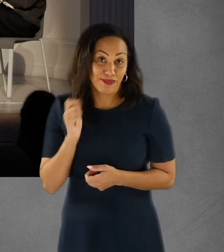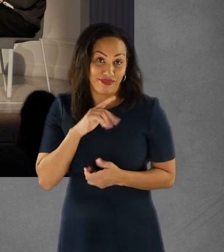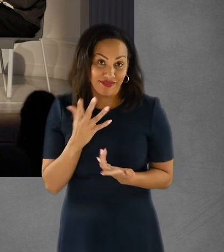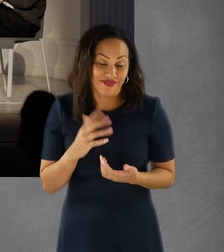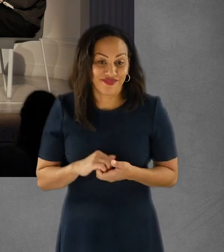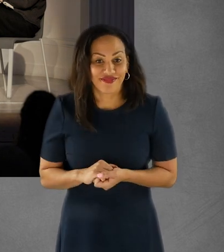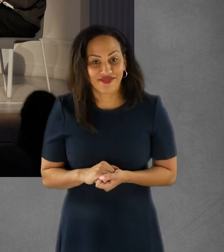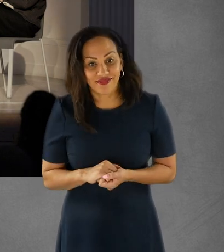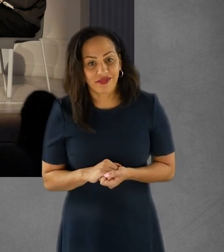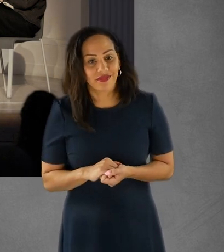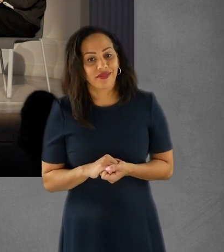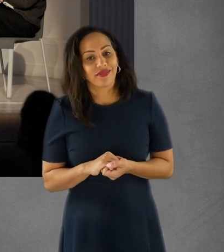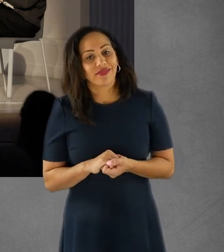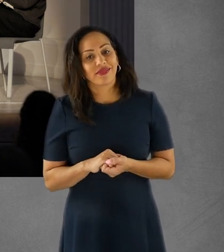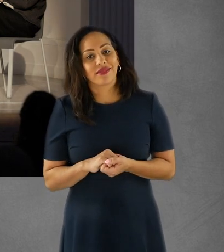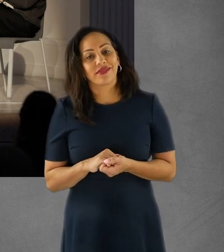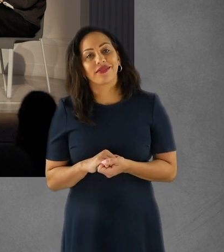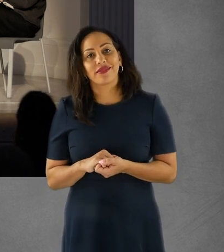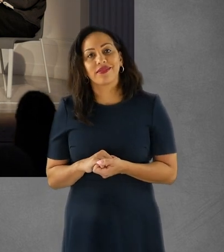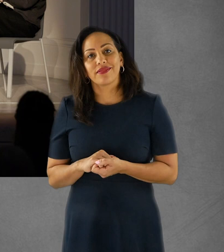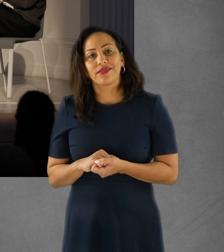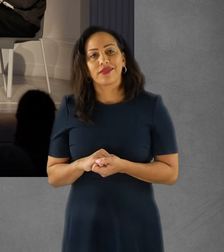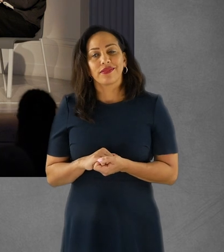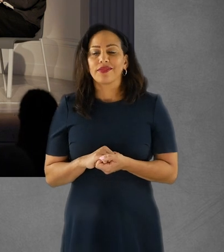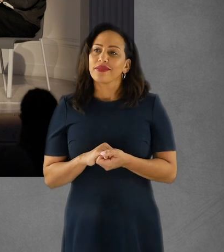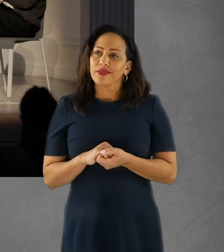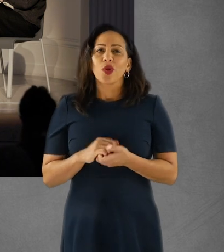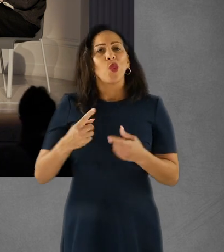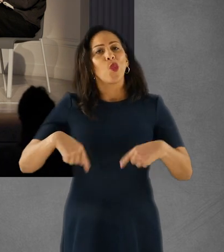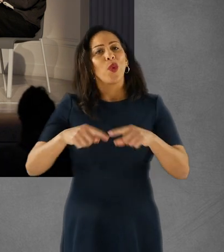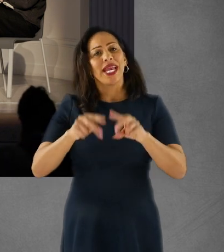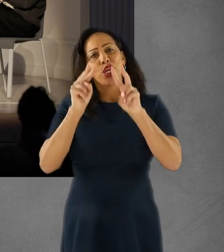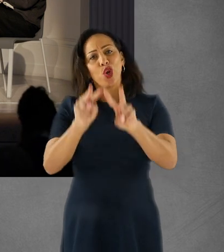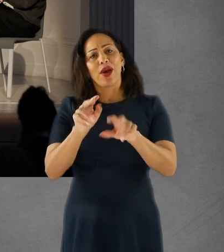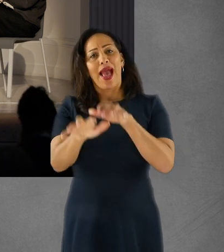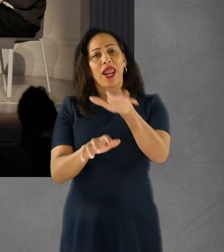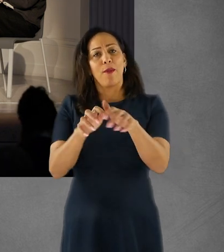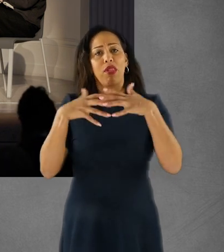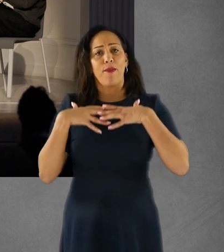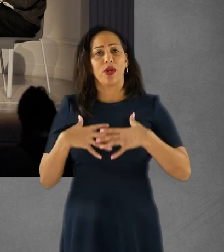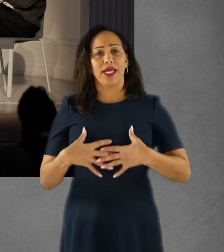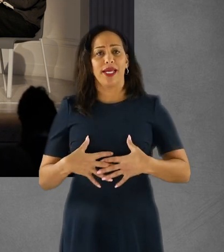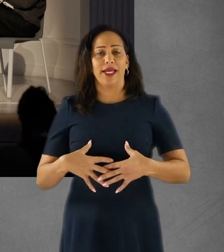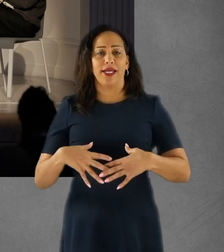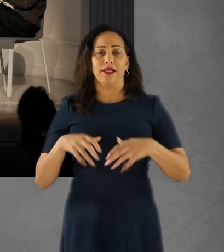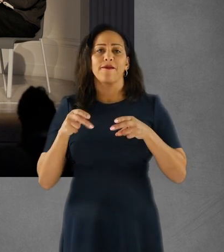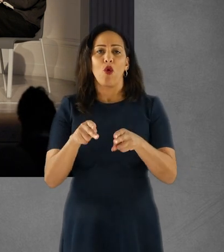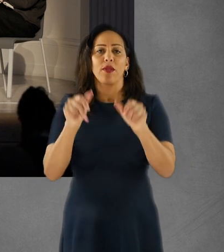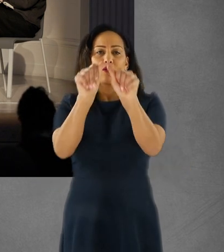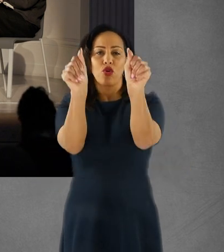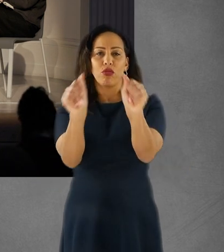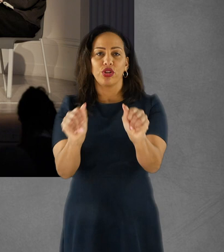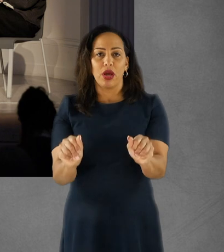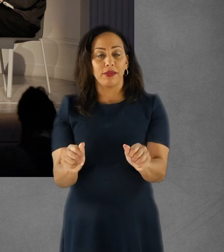body as a form of sculpture. So I would really consider any kind of breeding as a form of sculpture.